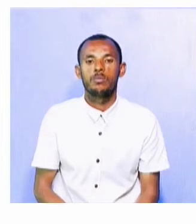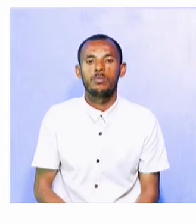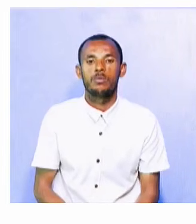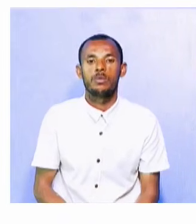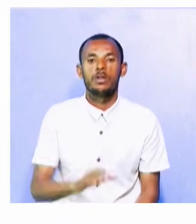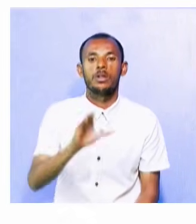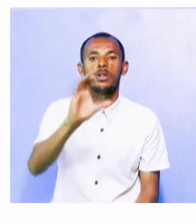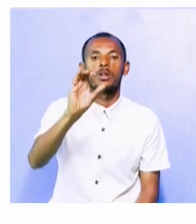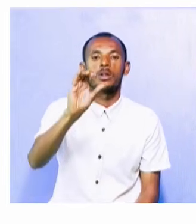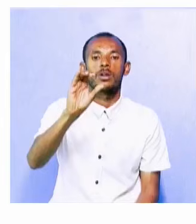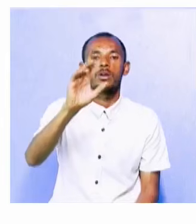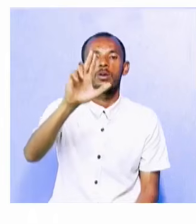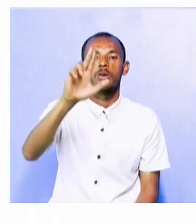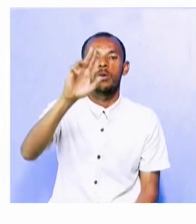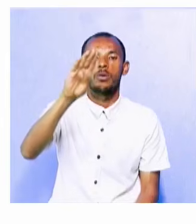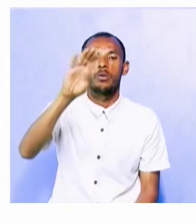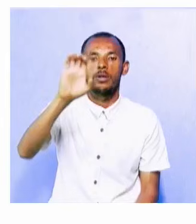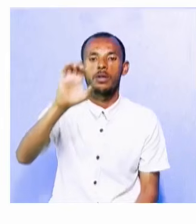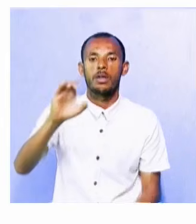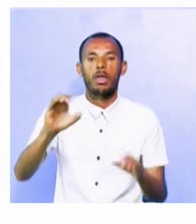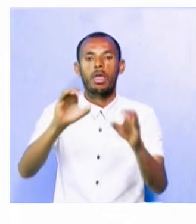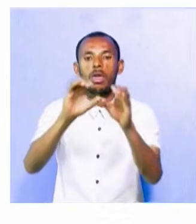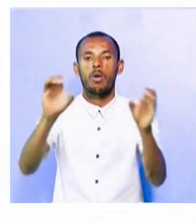the cube.